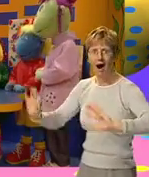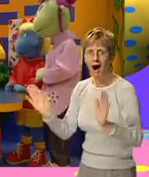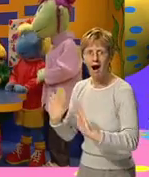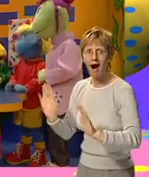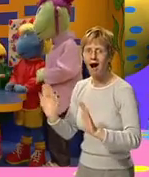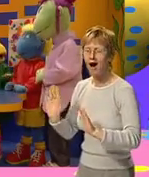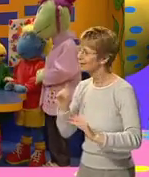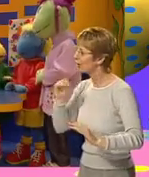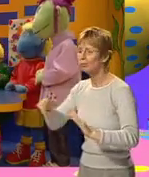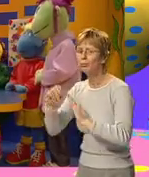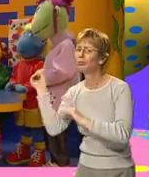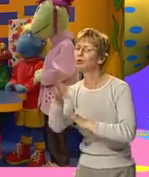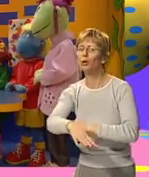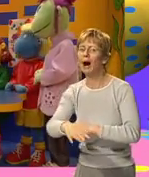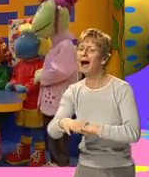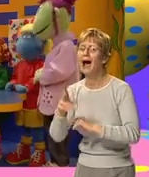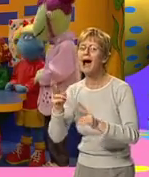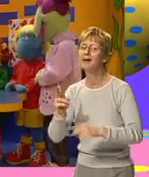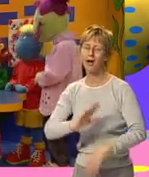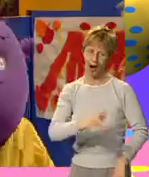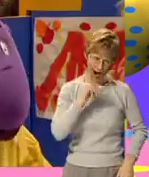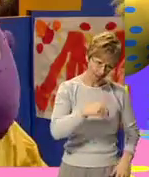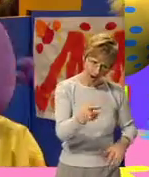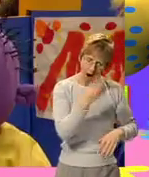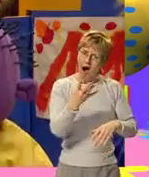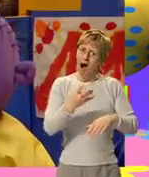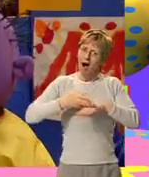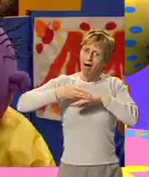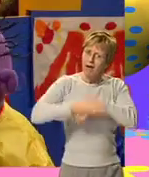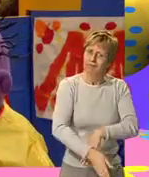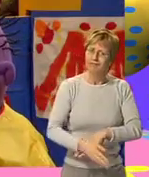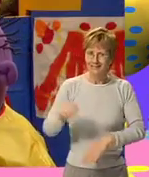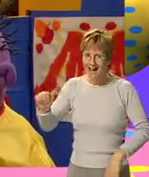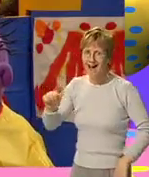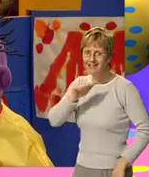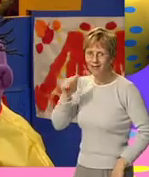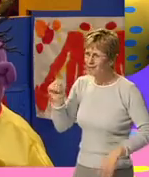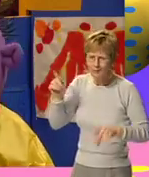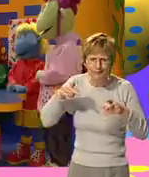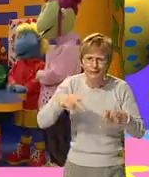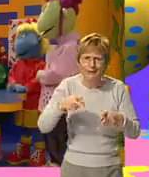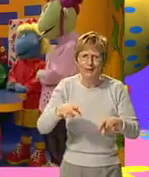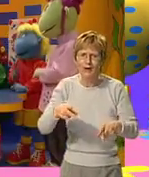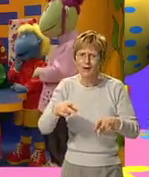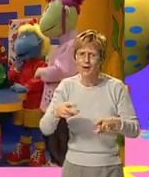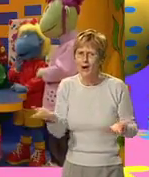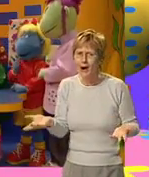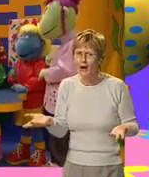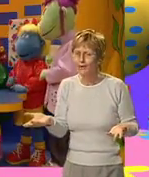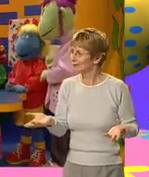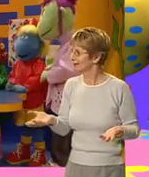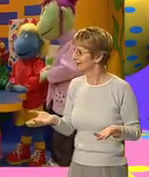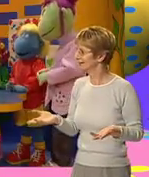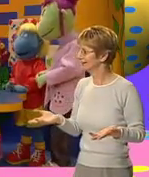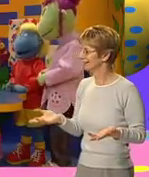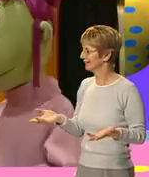done. I can see that is not just a lump of clay. Oh, so you won't make a mistake and put it away again, will you? No, I can see you've all worked